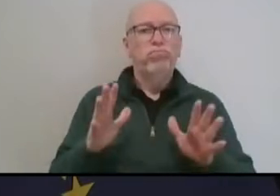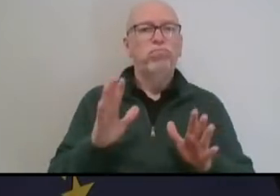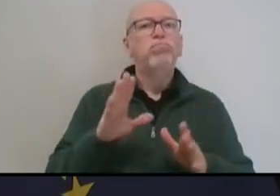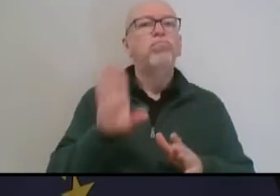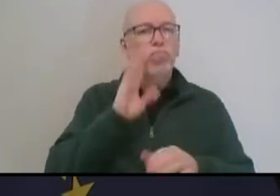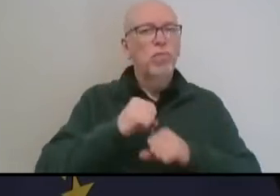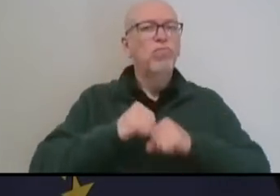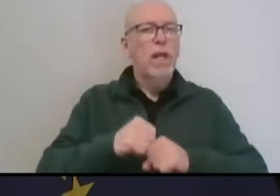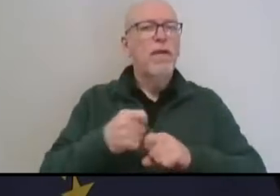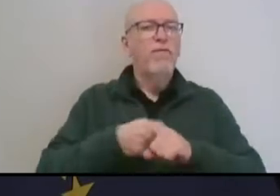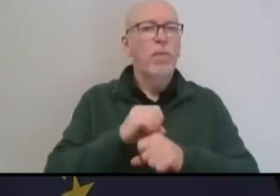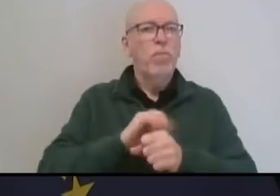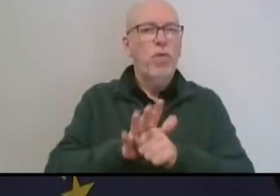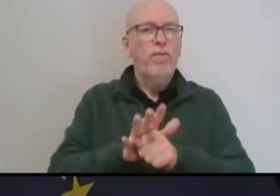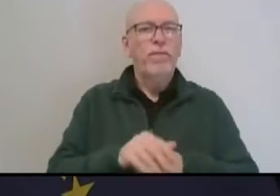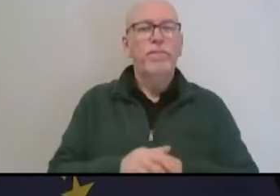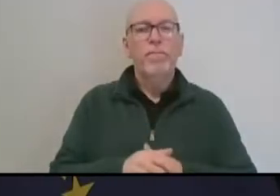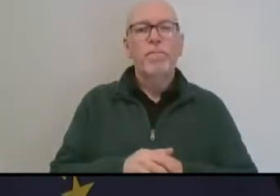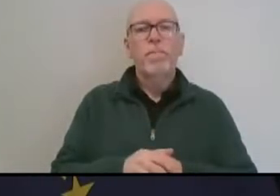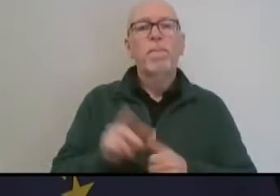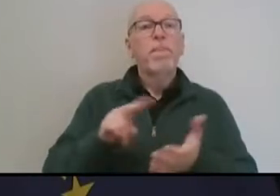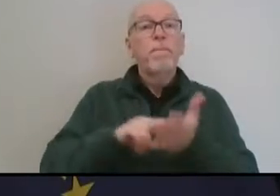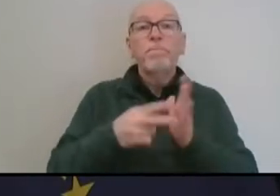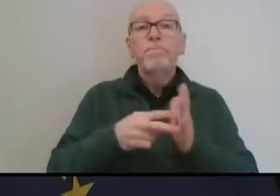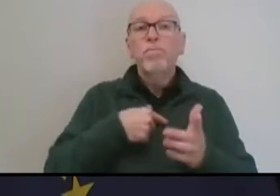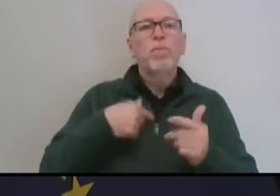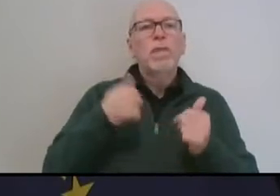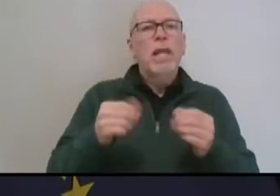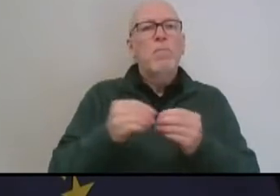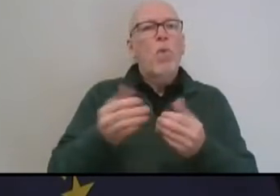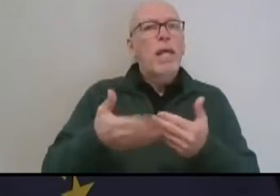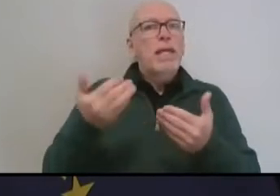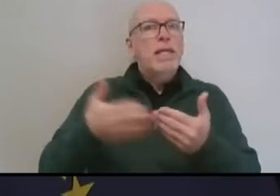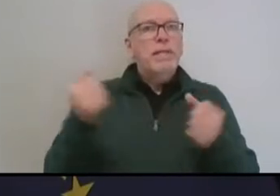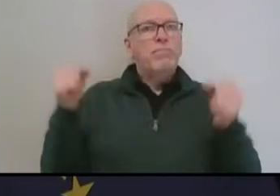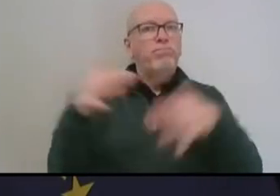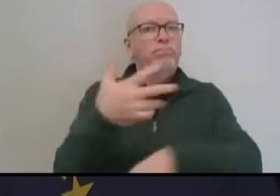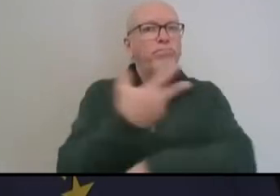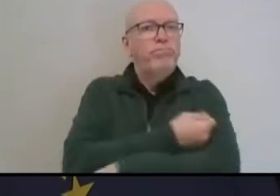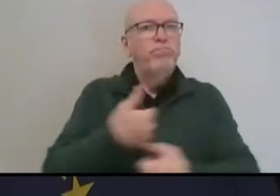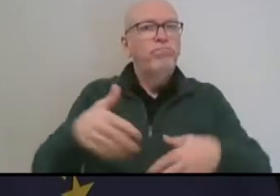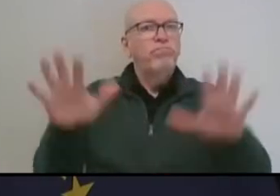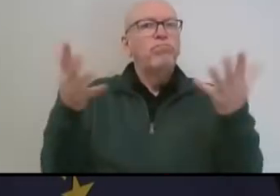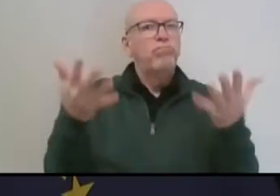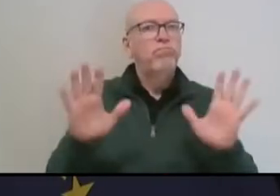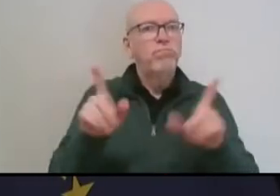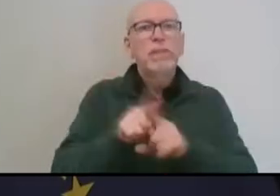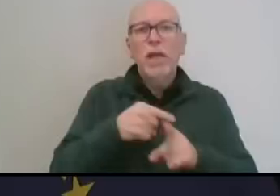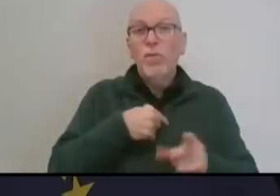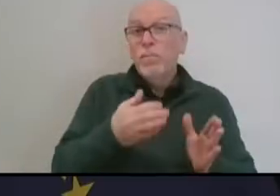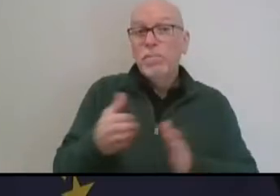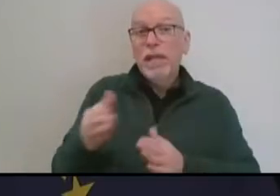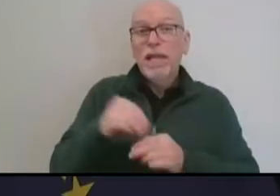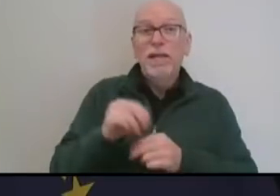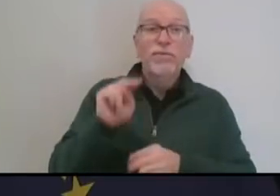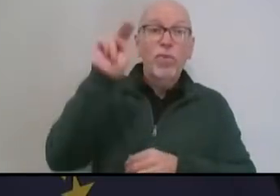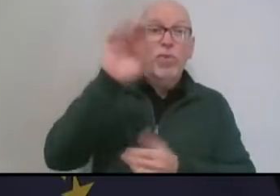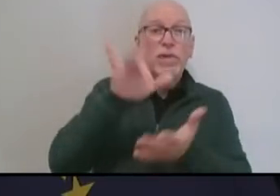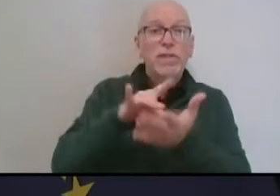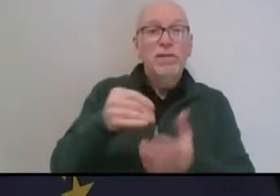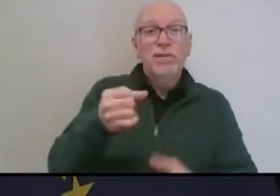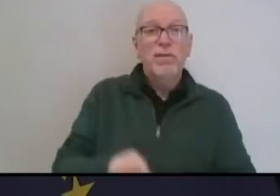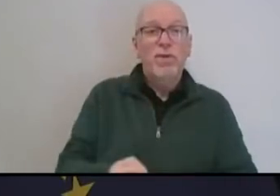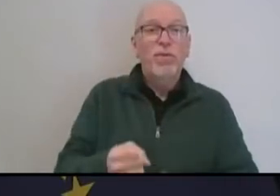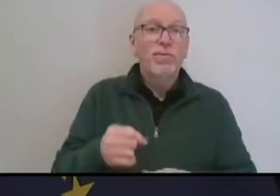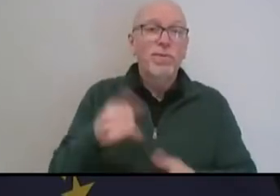from COVID-19. This allows us to more easily host mass vaccination clinics like those planned at our northern, central, and southern sites